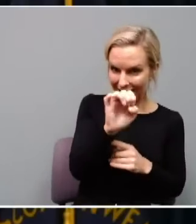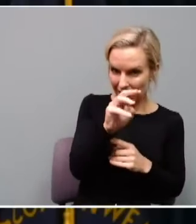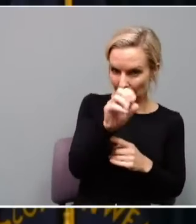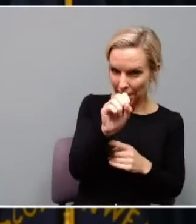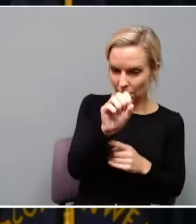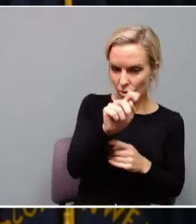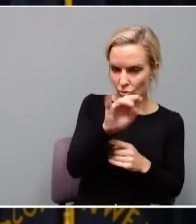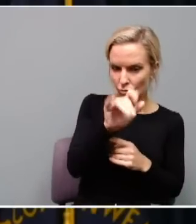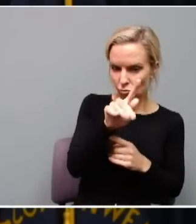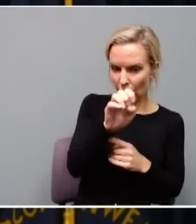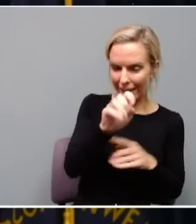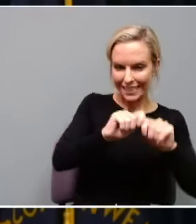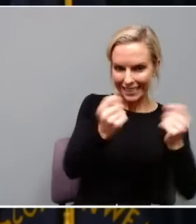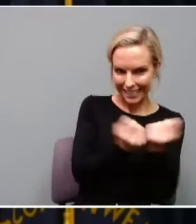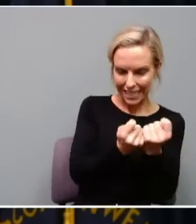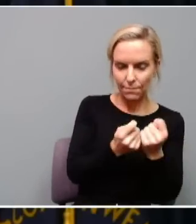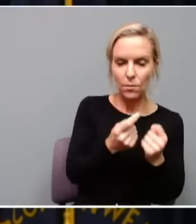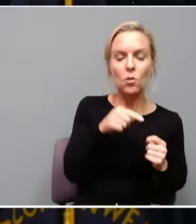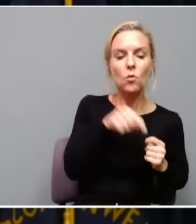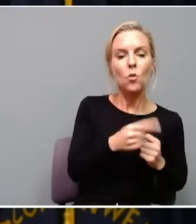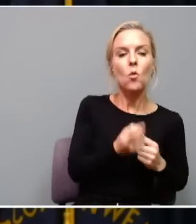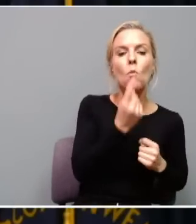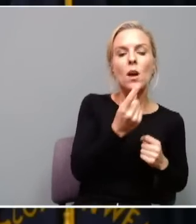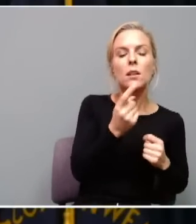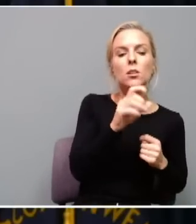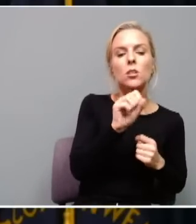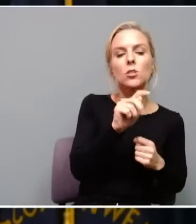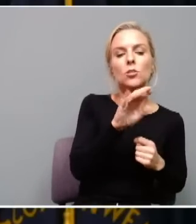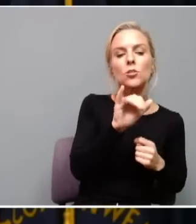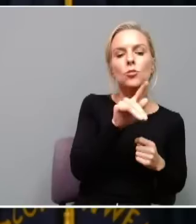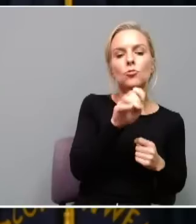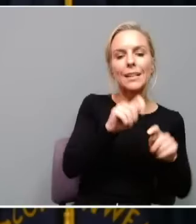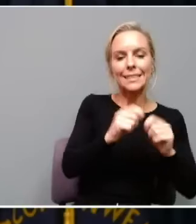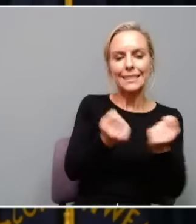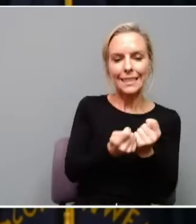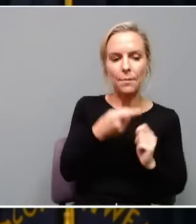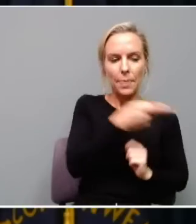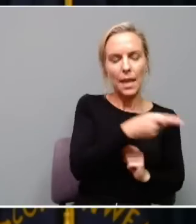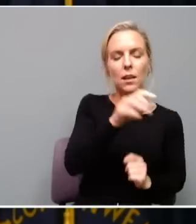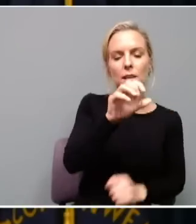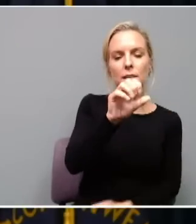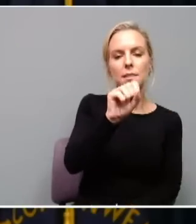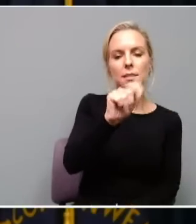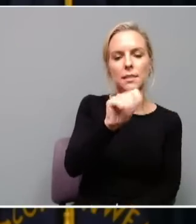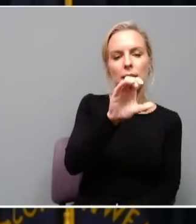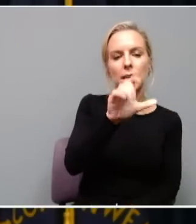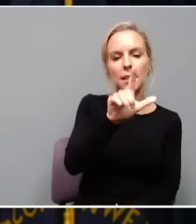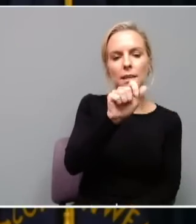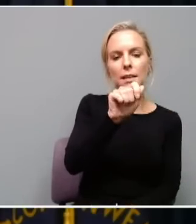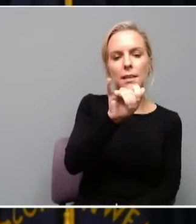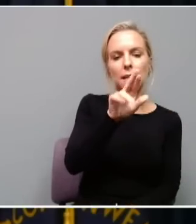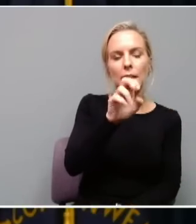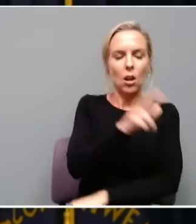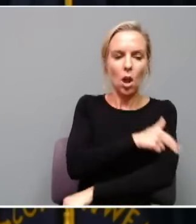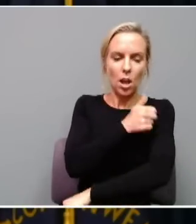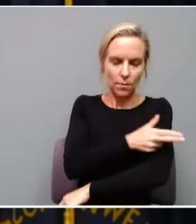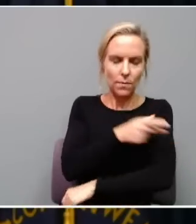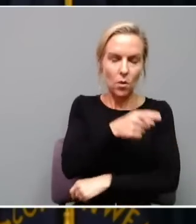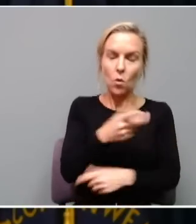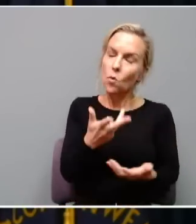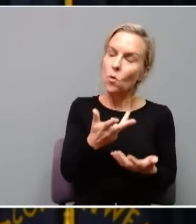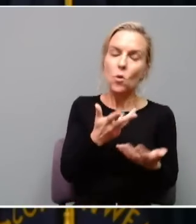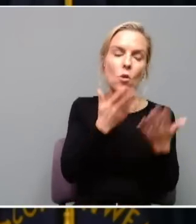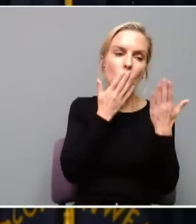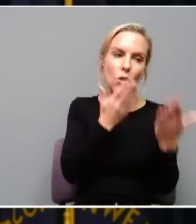medical strike team that did 2 weeks at St. Clair. And yesterday, I believe we were grateful to announce, maybe